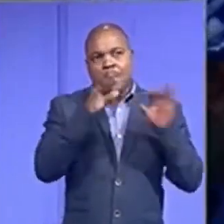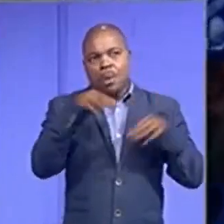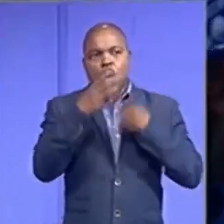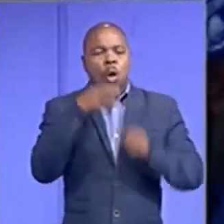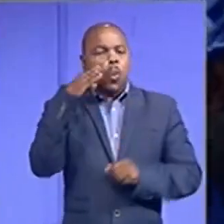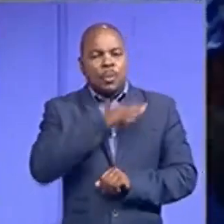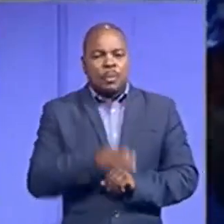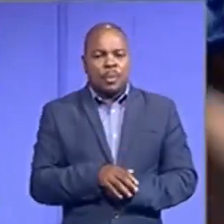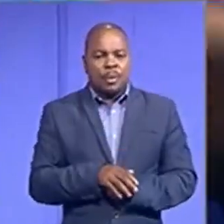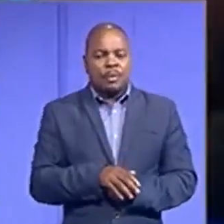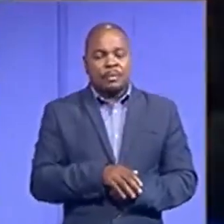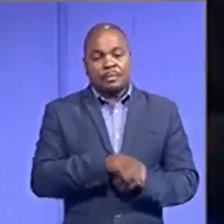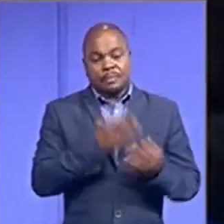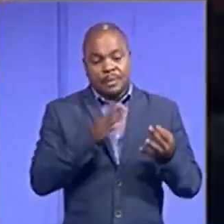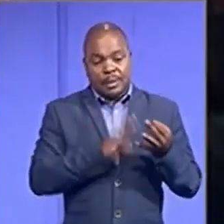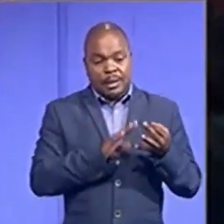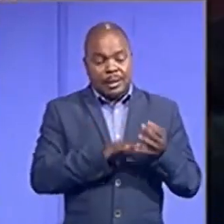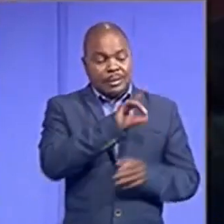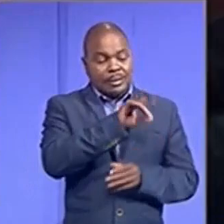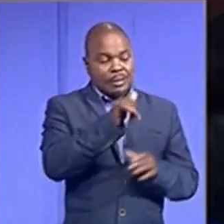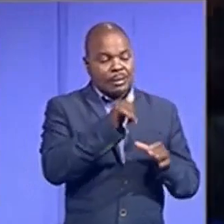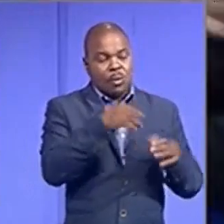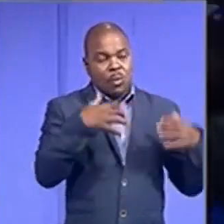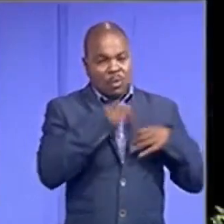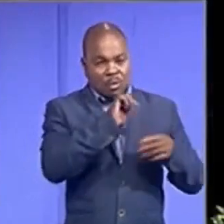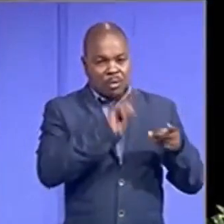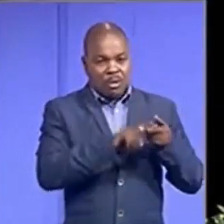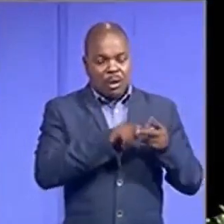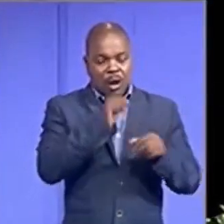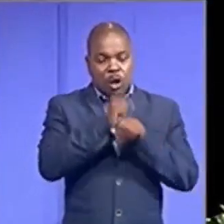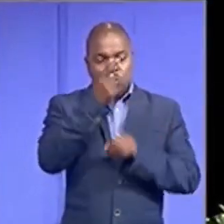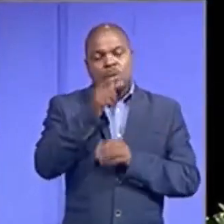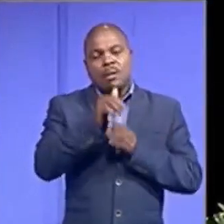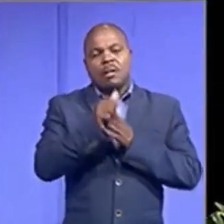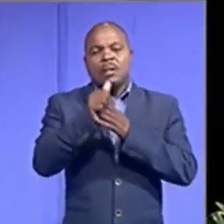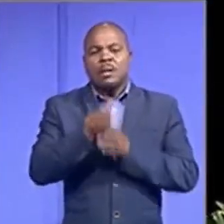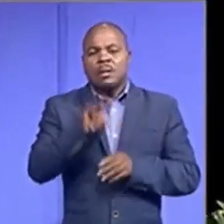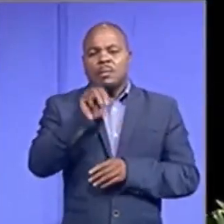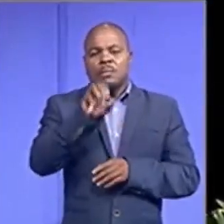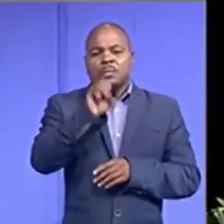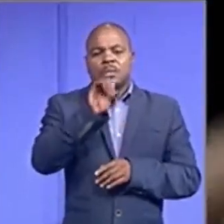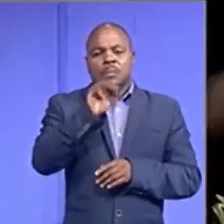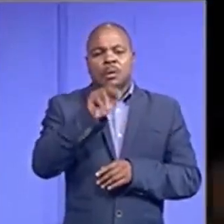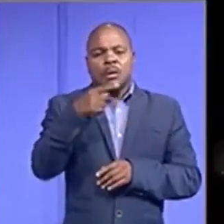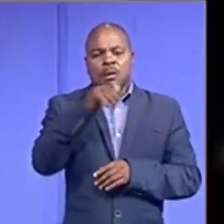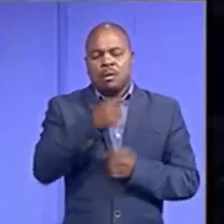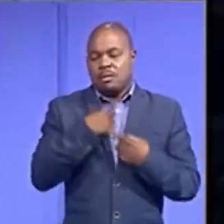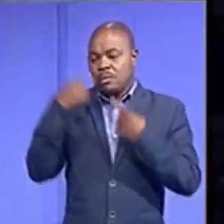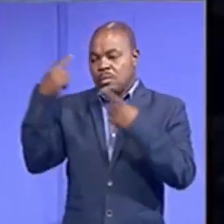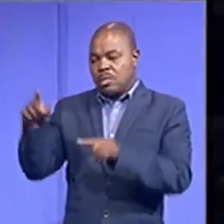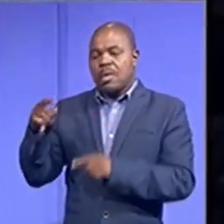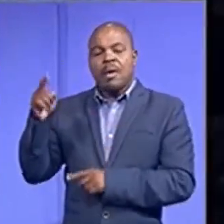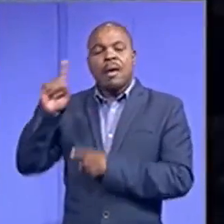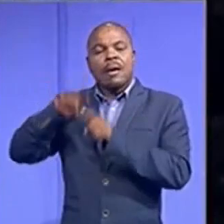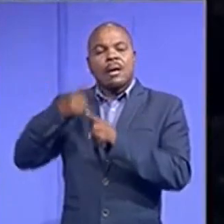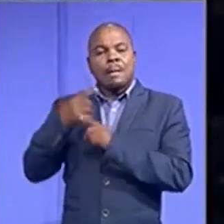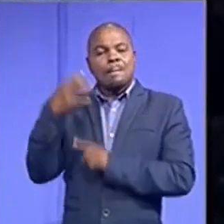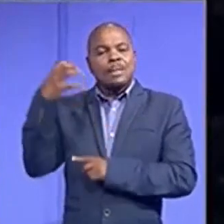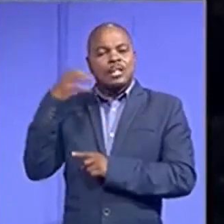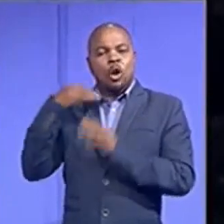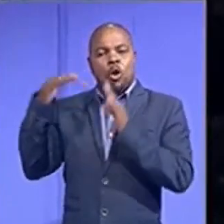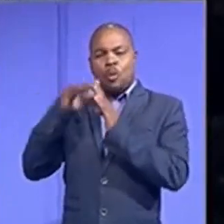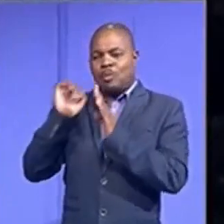O tsetse matshwenyego a DA ga mmogo le moeteledipele wa DA kwa Gauteng Solly Msimanga kwa legaeng la ditona. We should actually